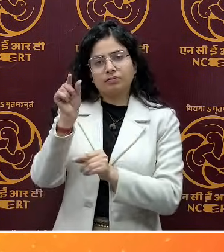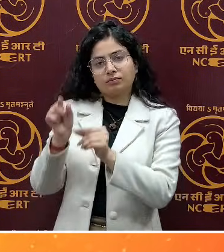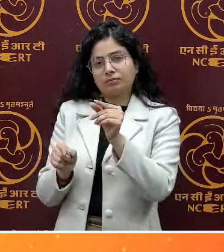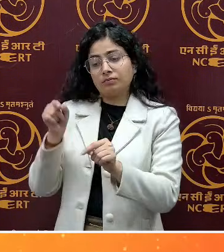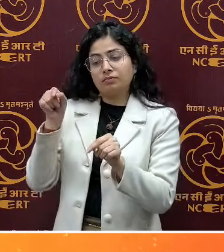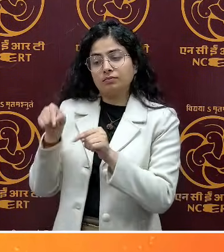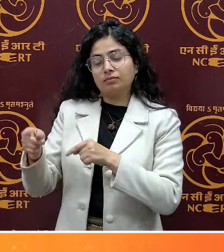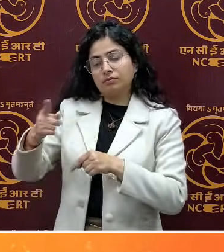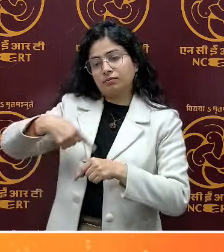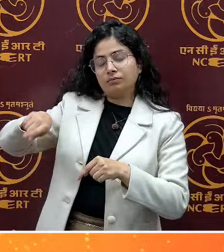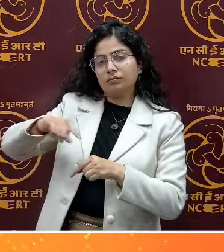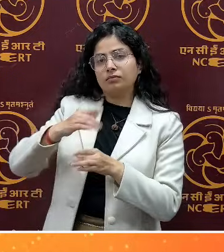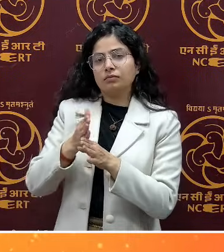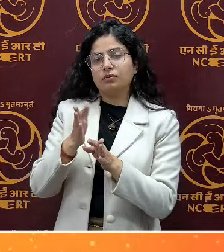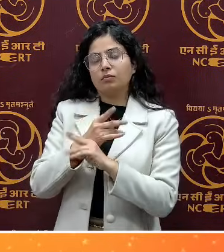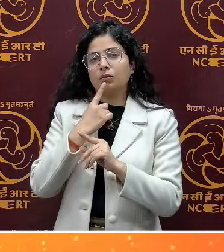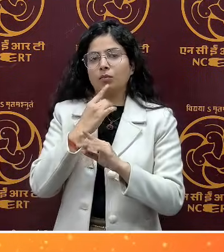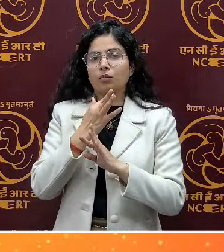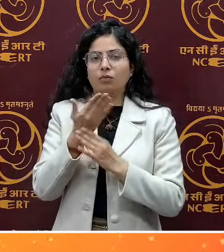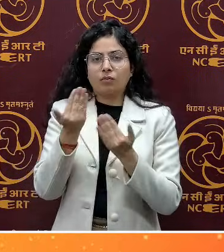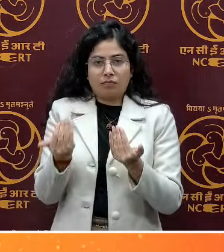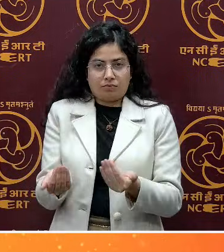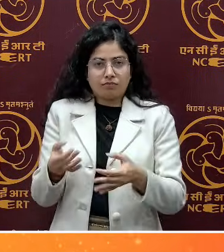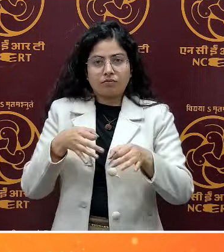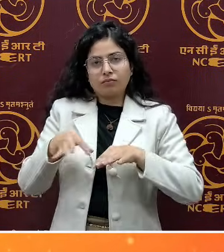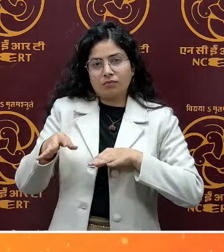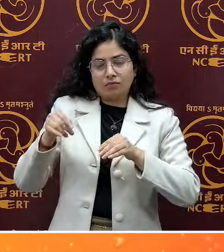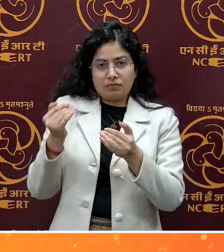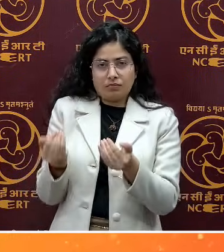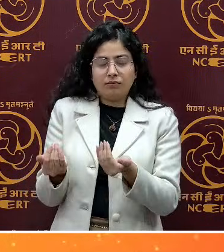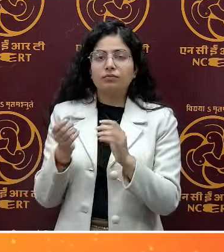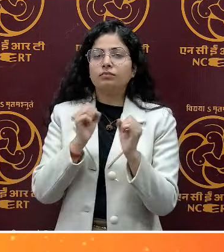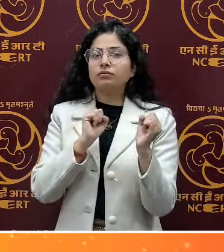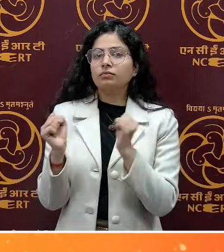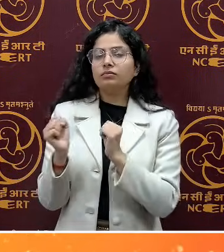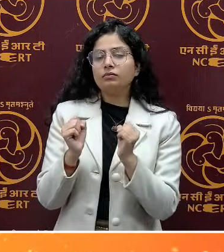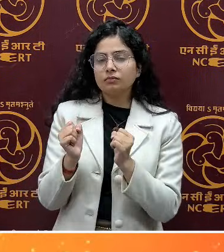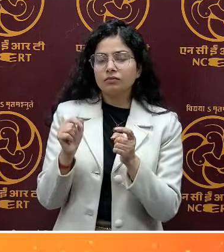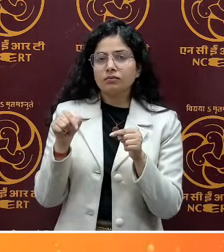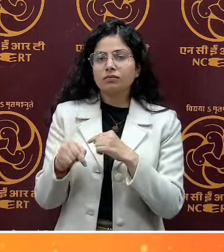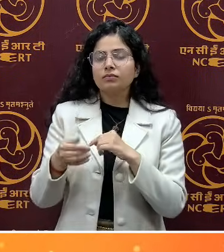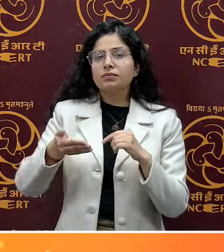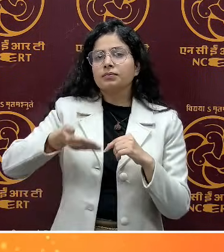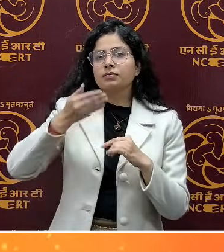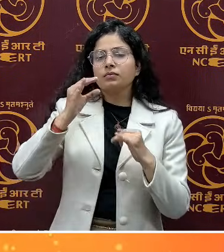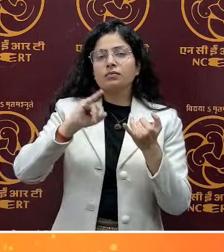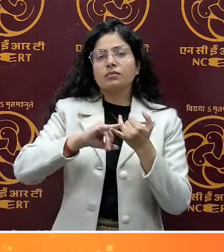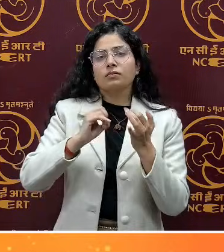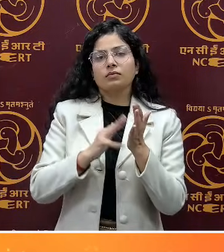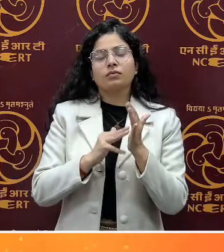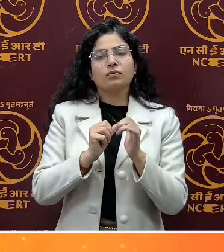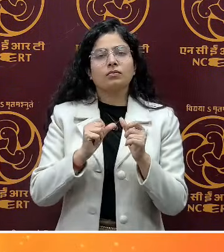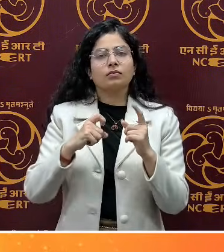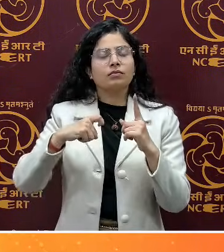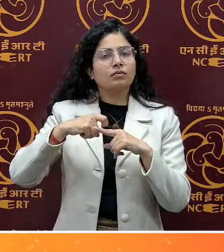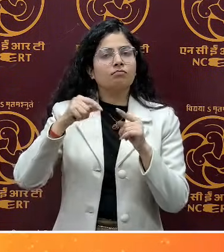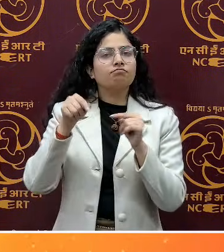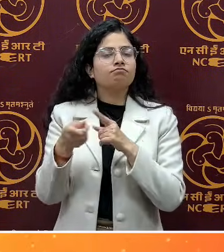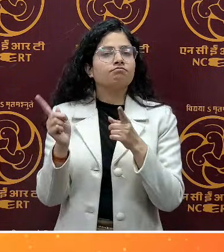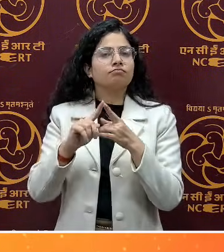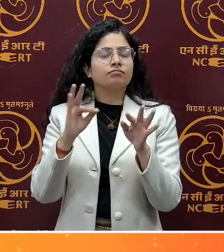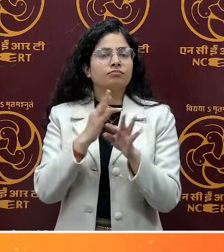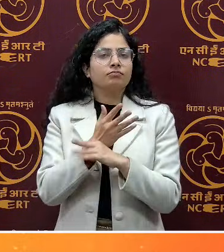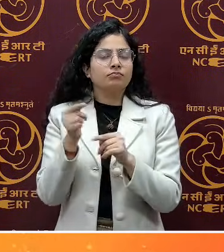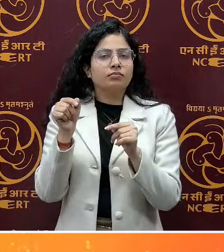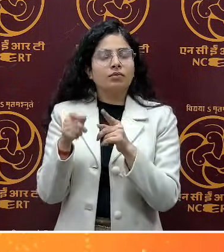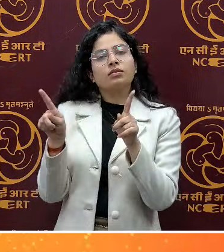there, see, if I talk of our city, so in winters we have that smog. So what is that? It is a kind